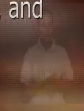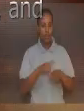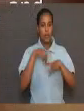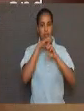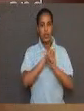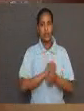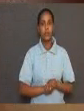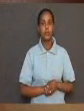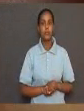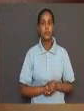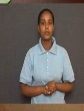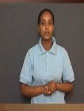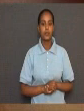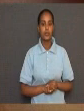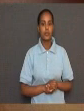Time's up.